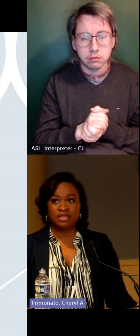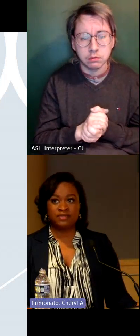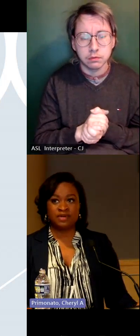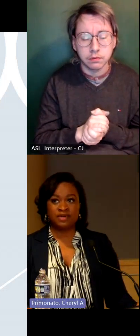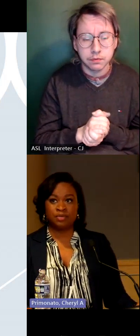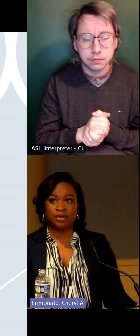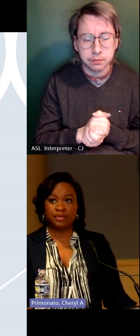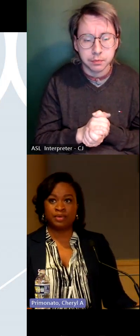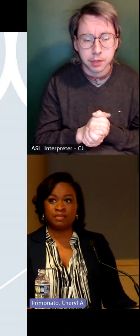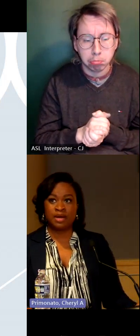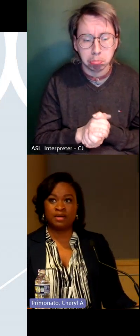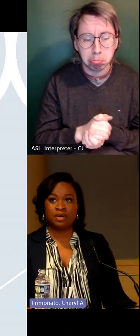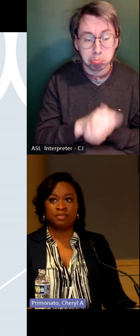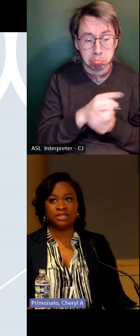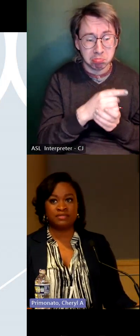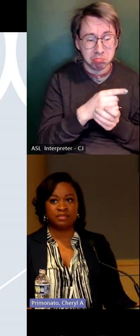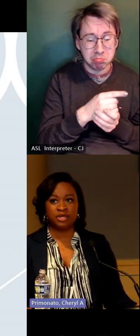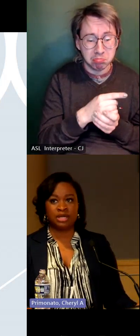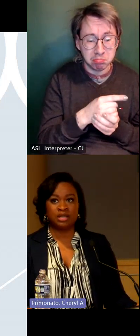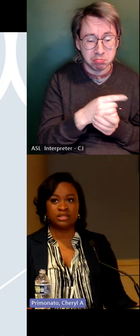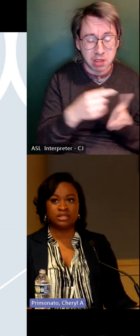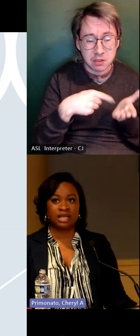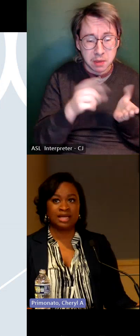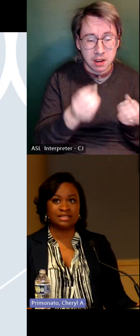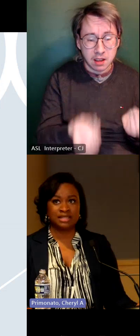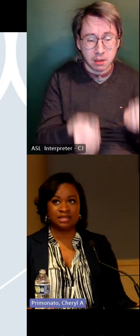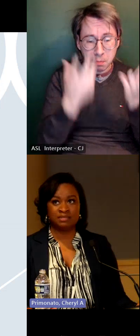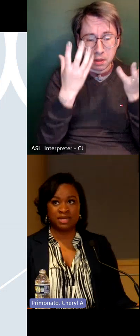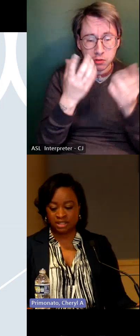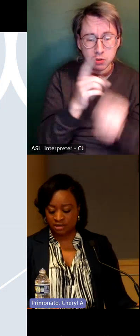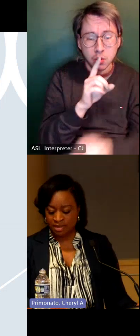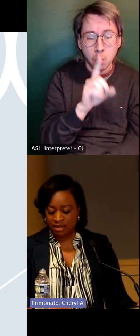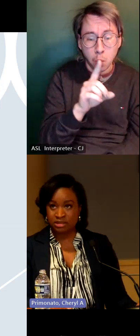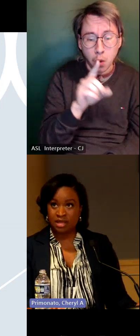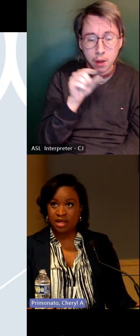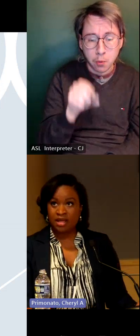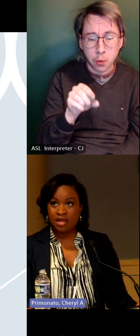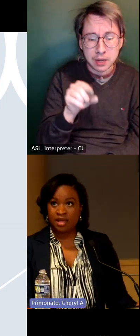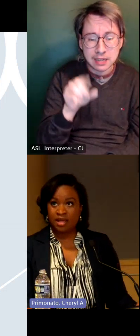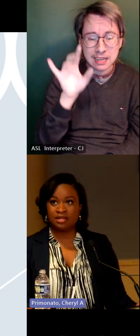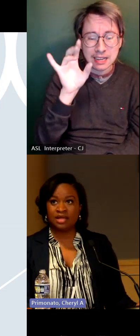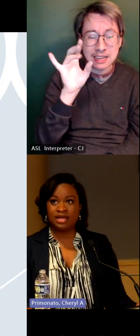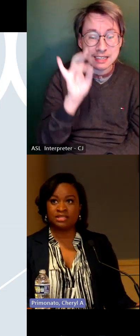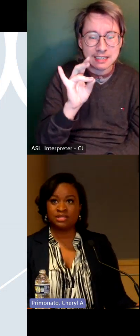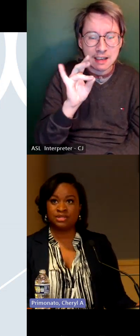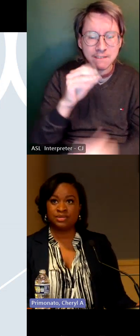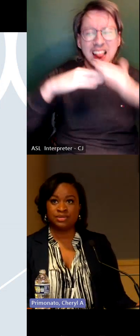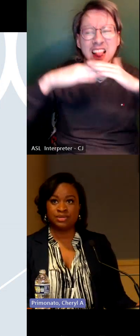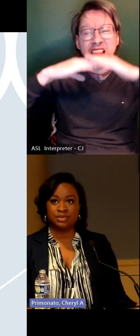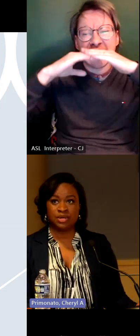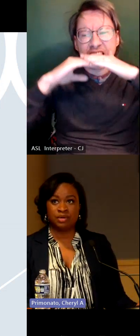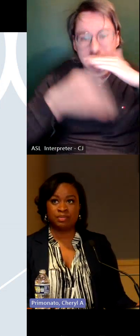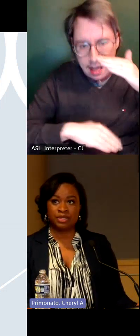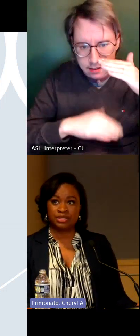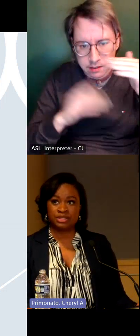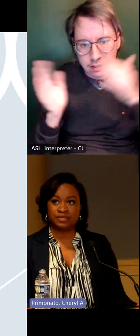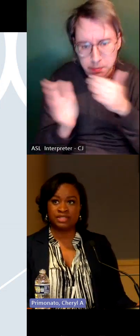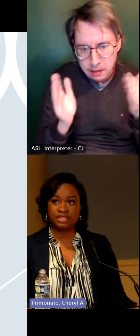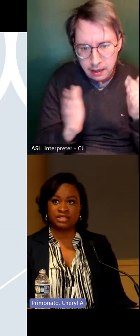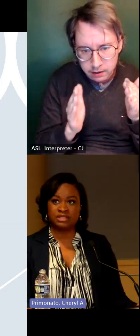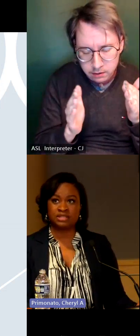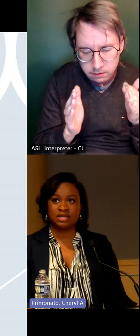Expenses for the month of October were about $1.7 million less than the budgeted amounts, and that is due to